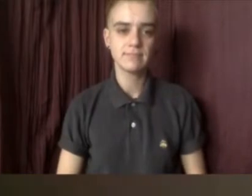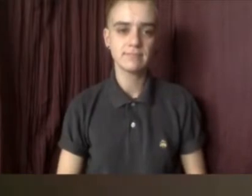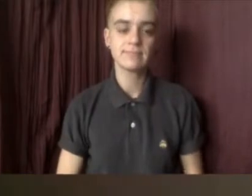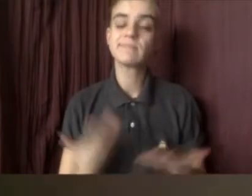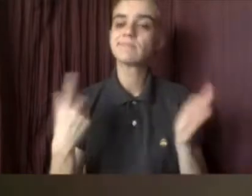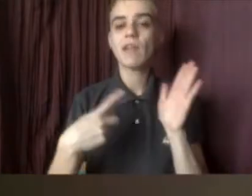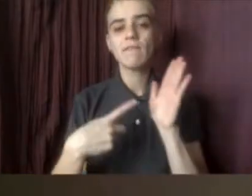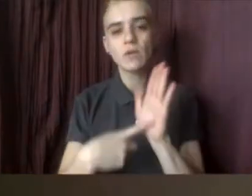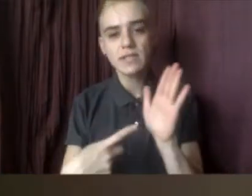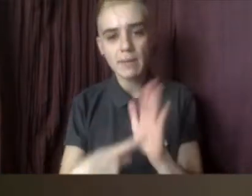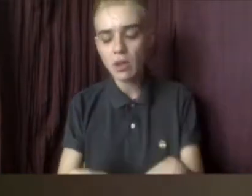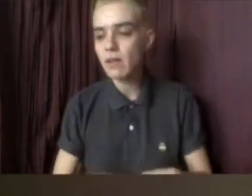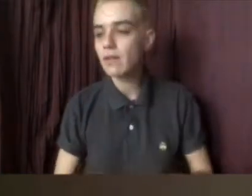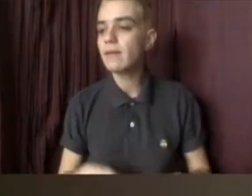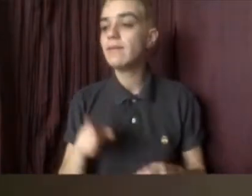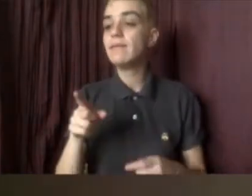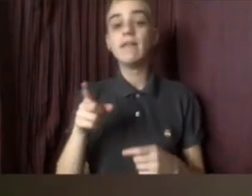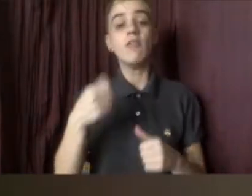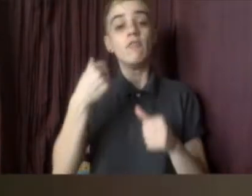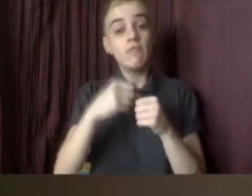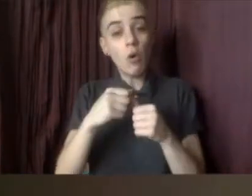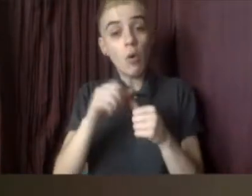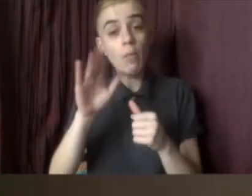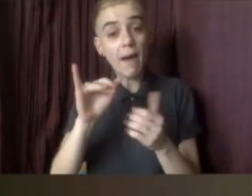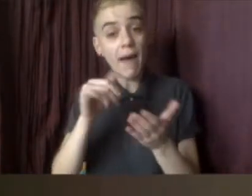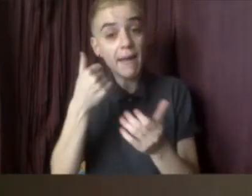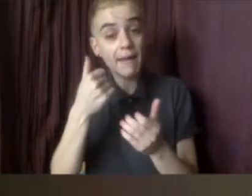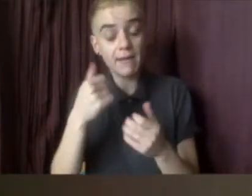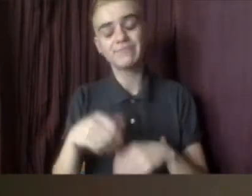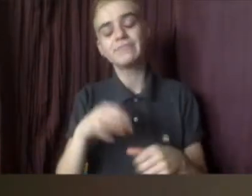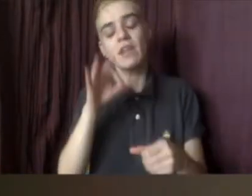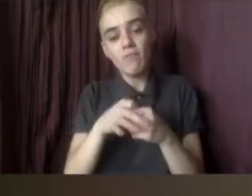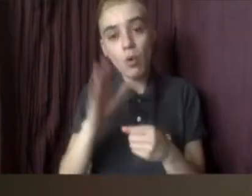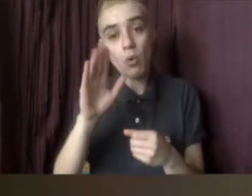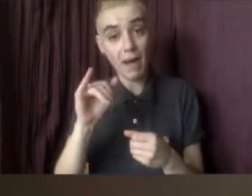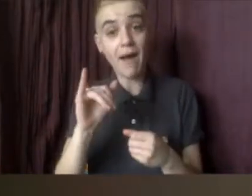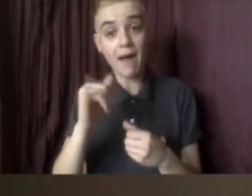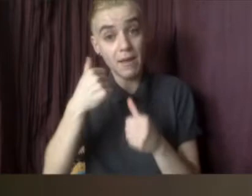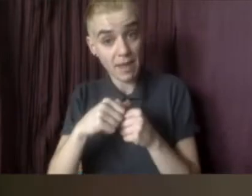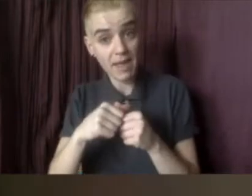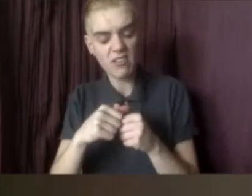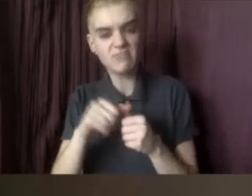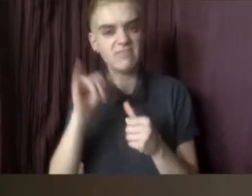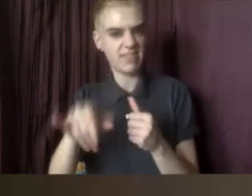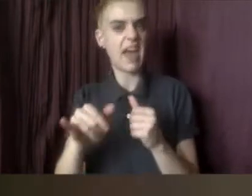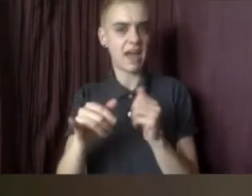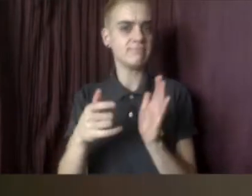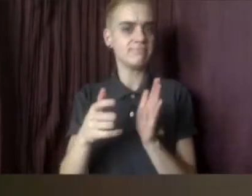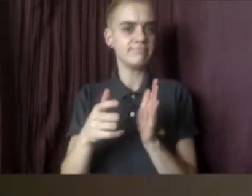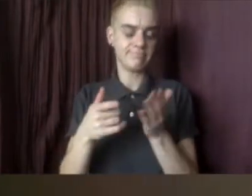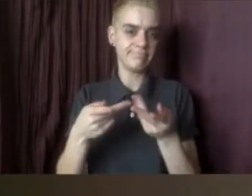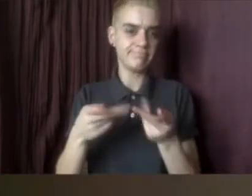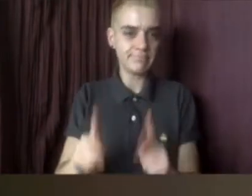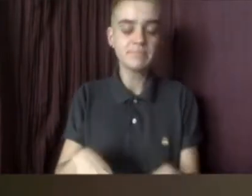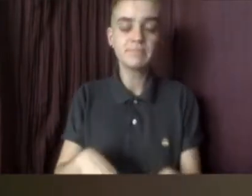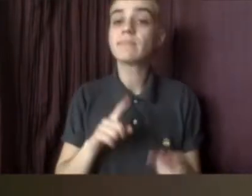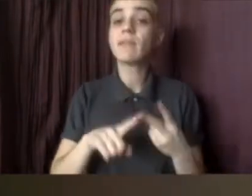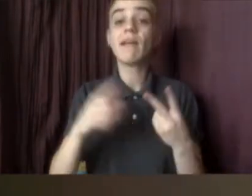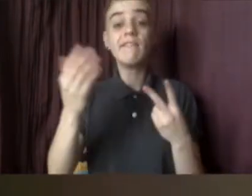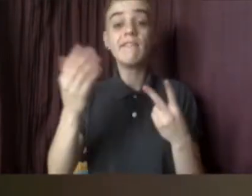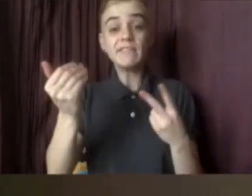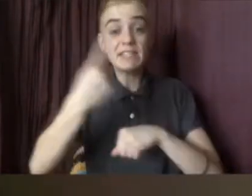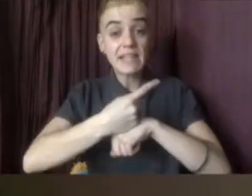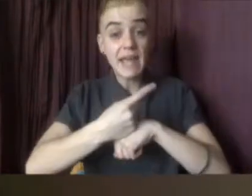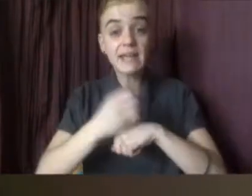not going to go into too much detail about. So the For the People Act does include some reforms also that fall into